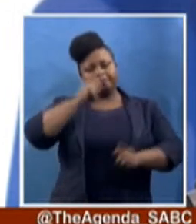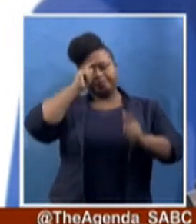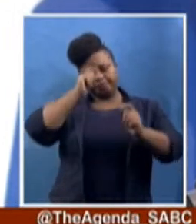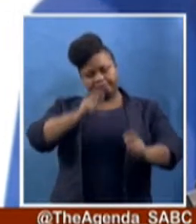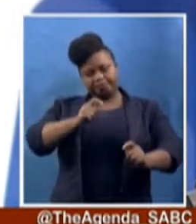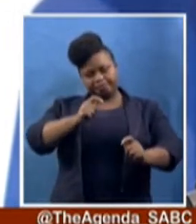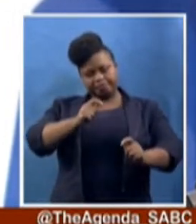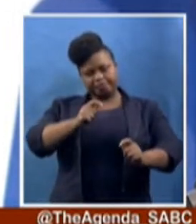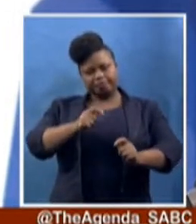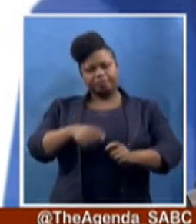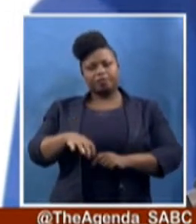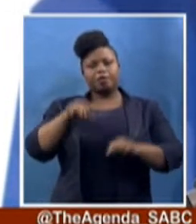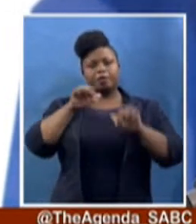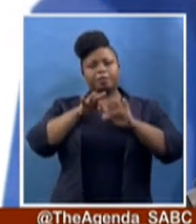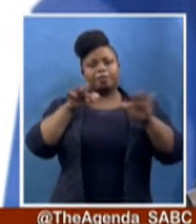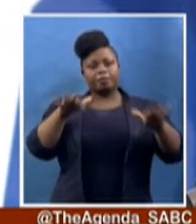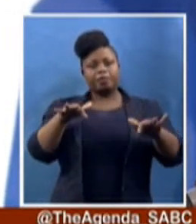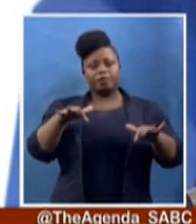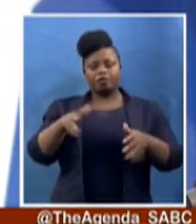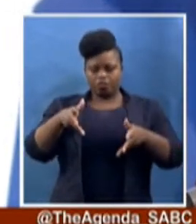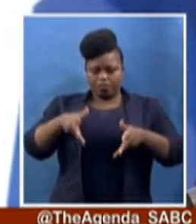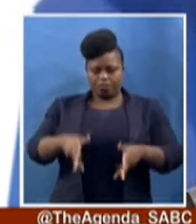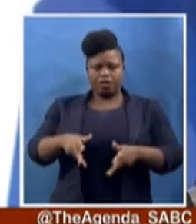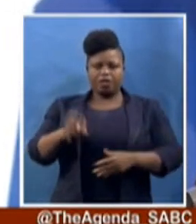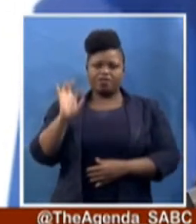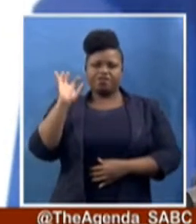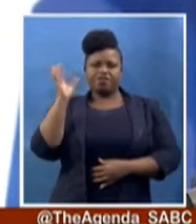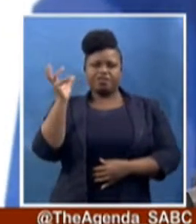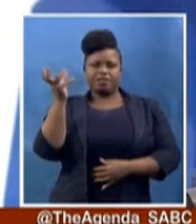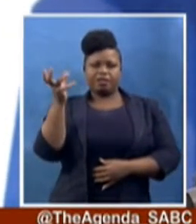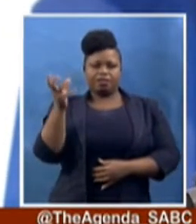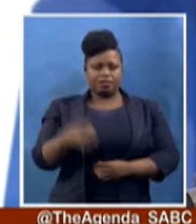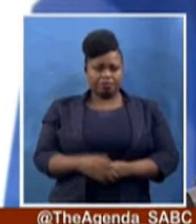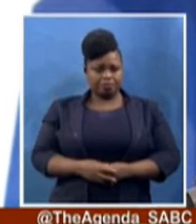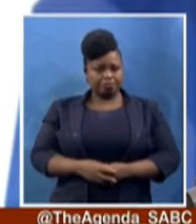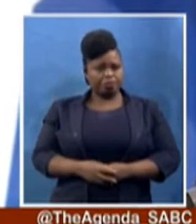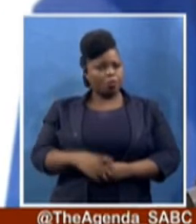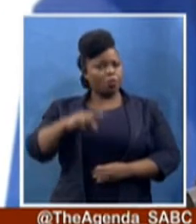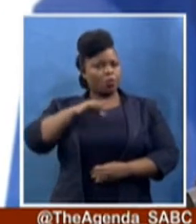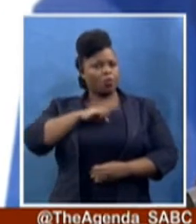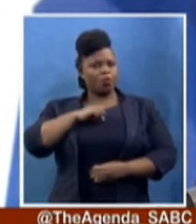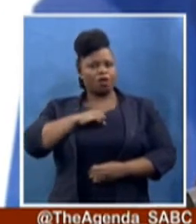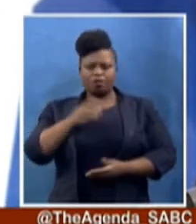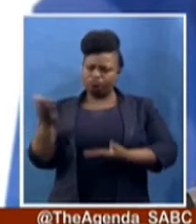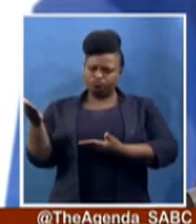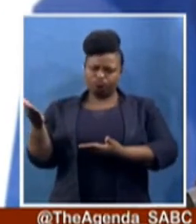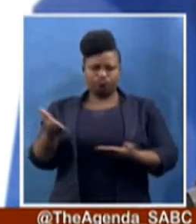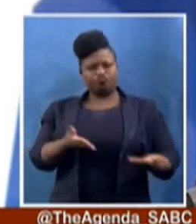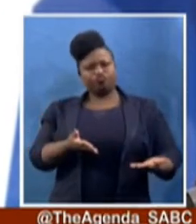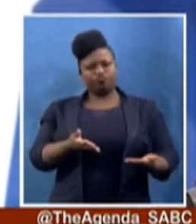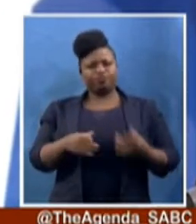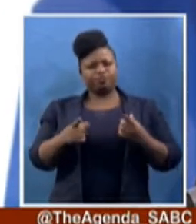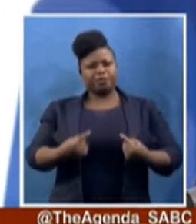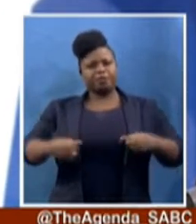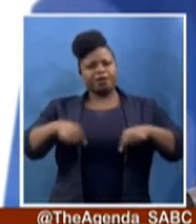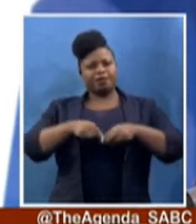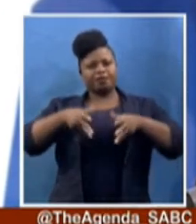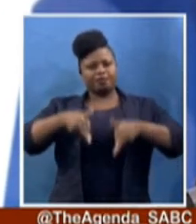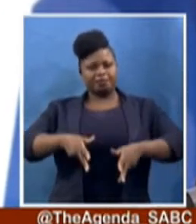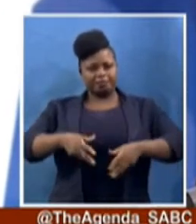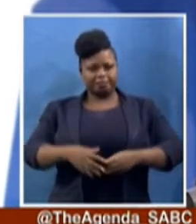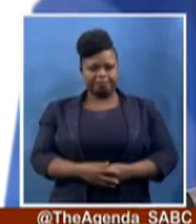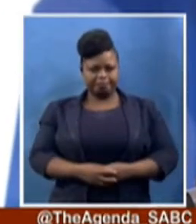very warm welcome that they have accorded to us as we landed